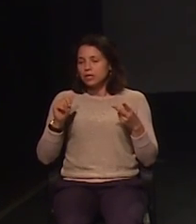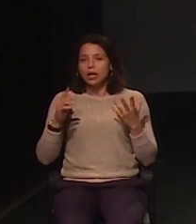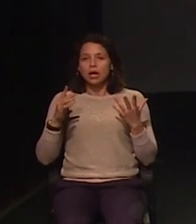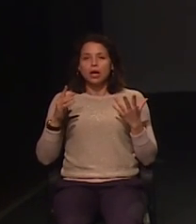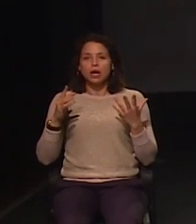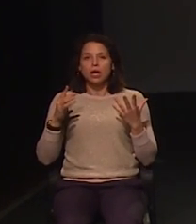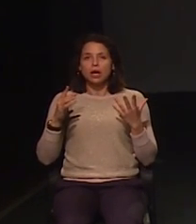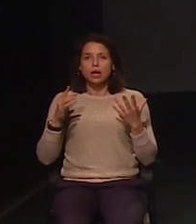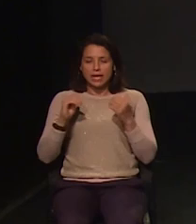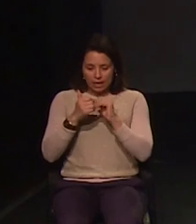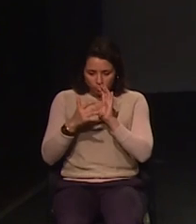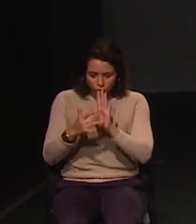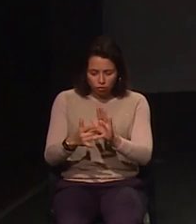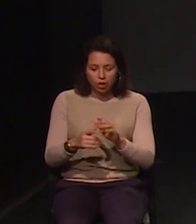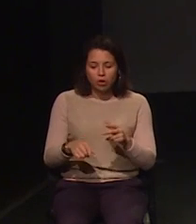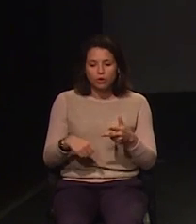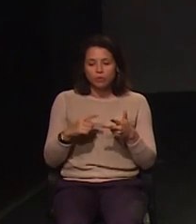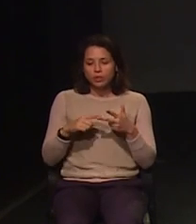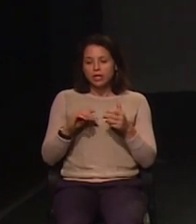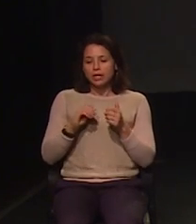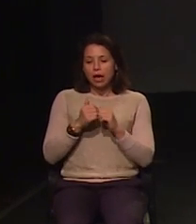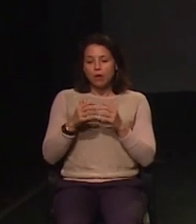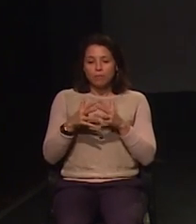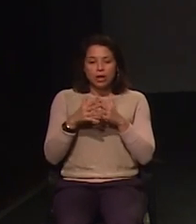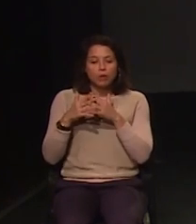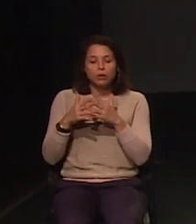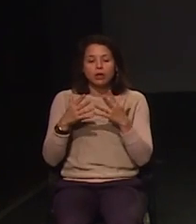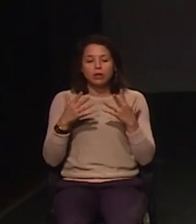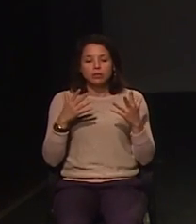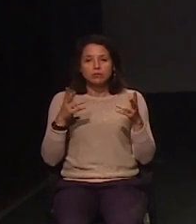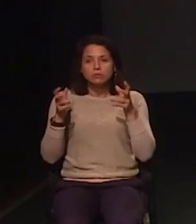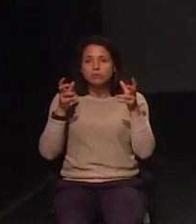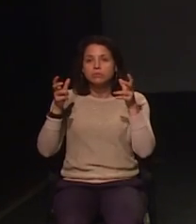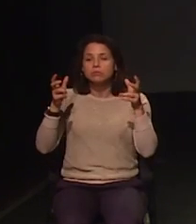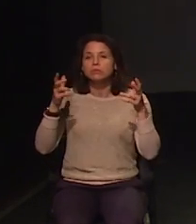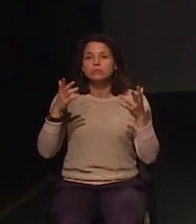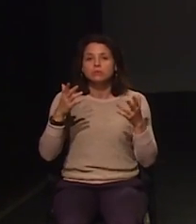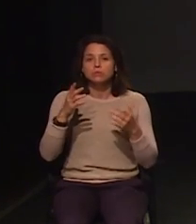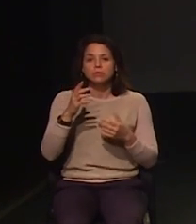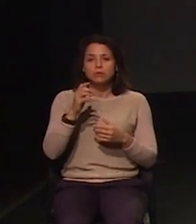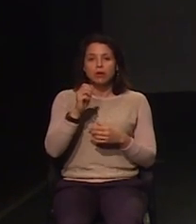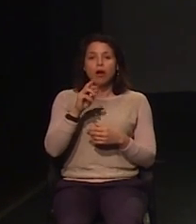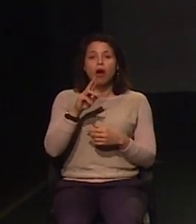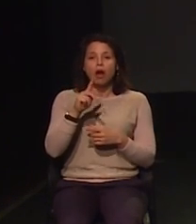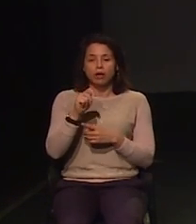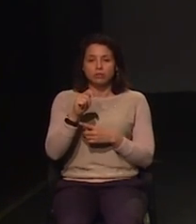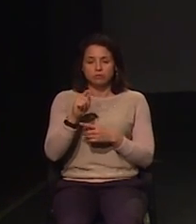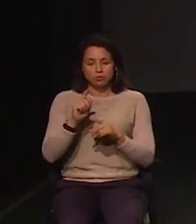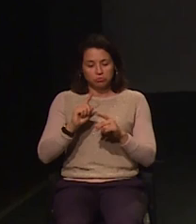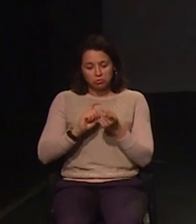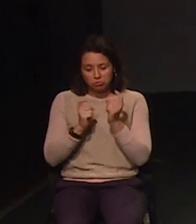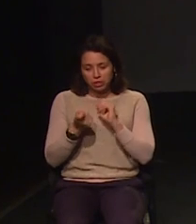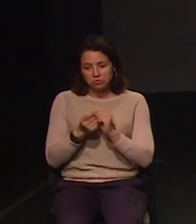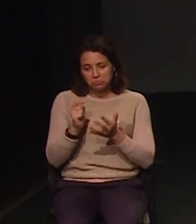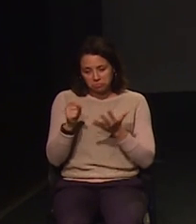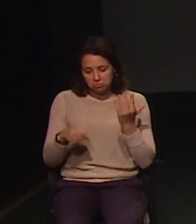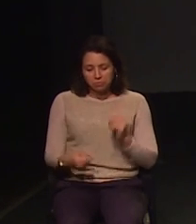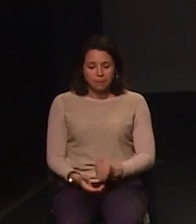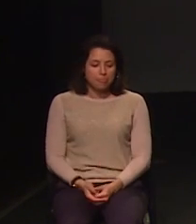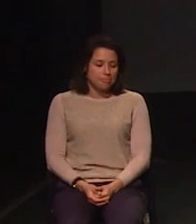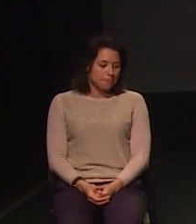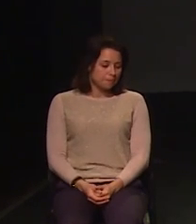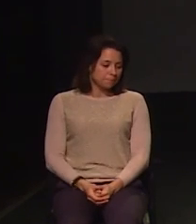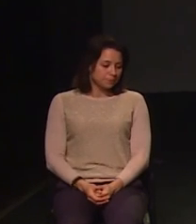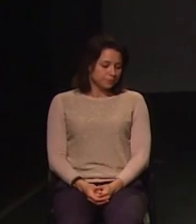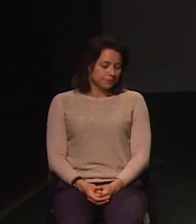and create culture is going to change, just the way Maurine said that America is changing. So in terms of